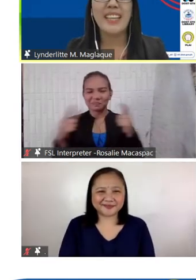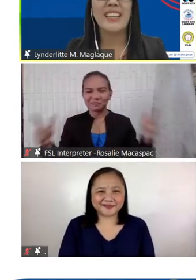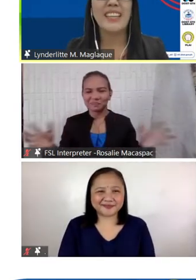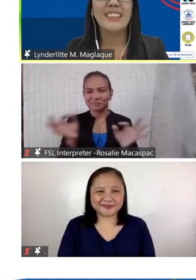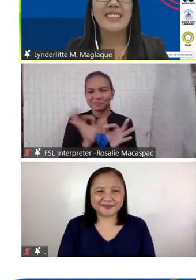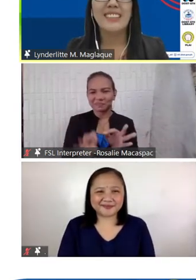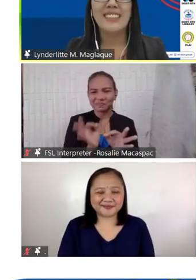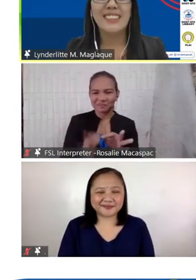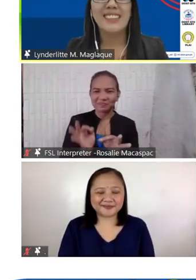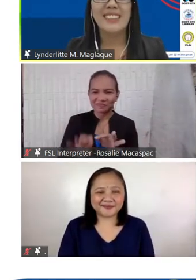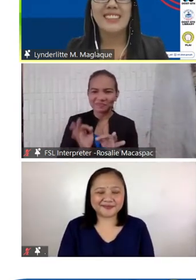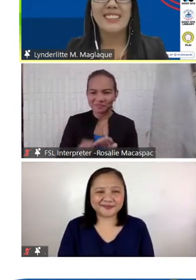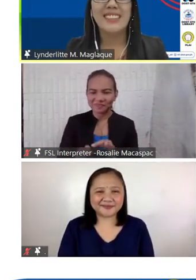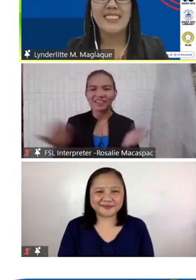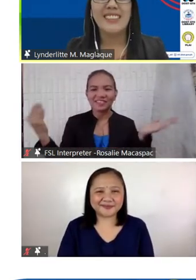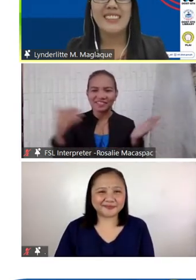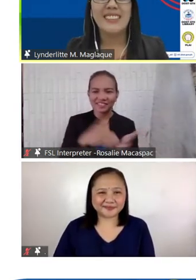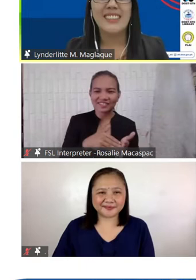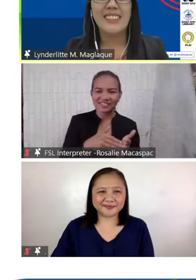And again,